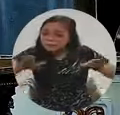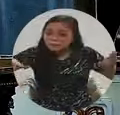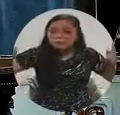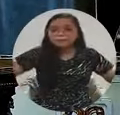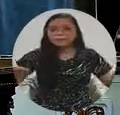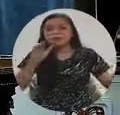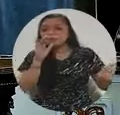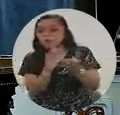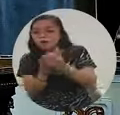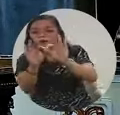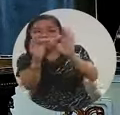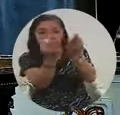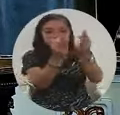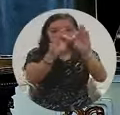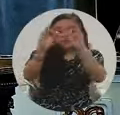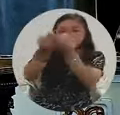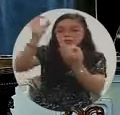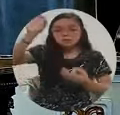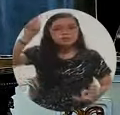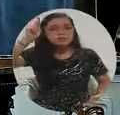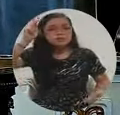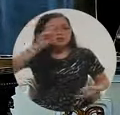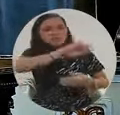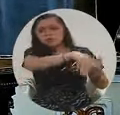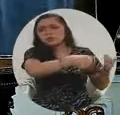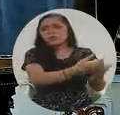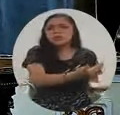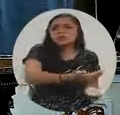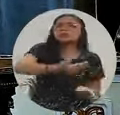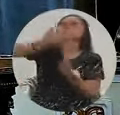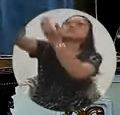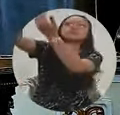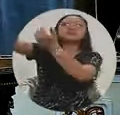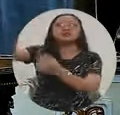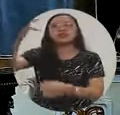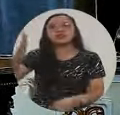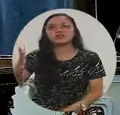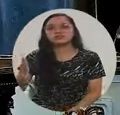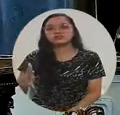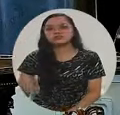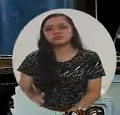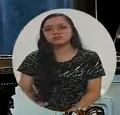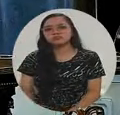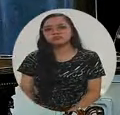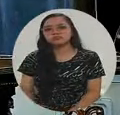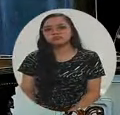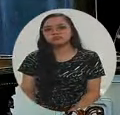Kurt, Abby, I commit Kent, I commit Bubo and Paula,